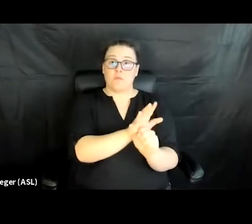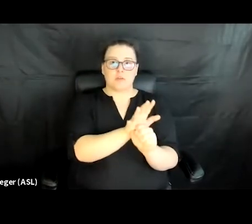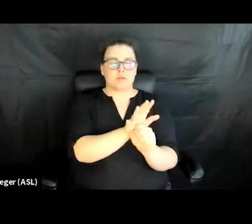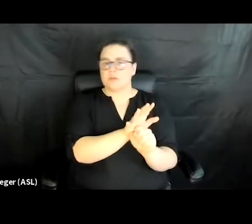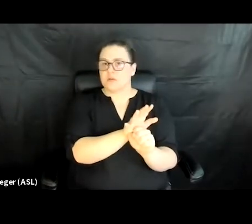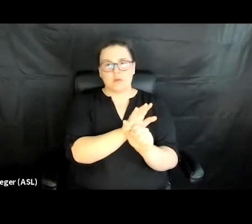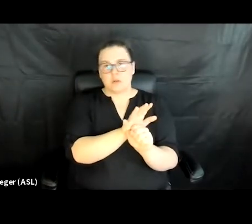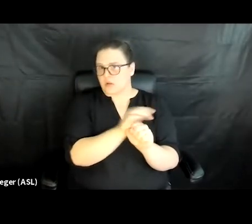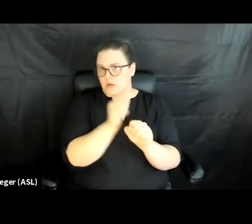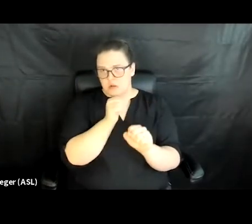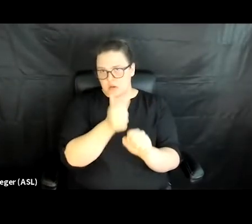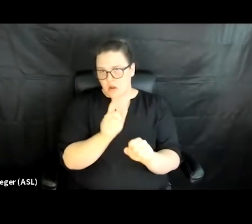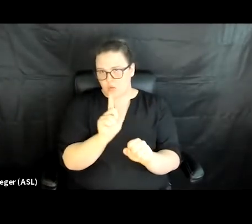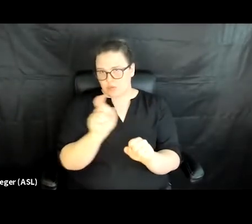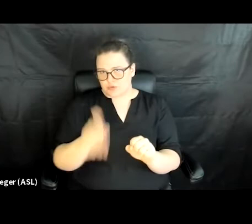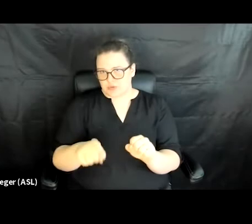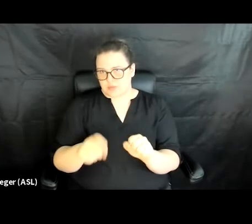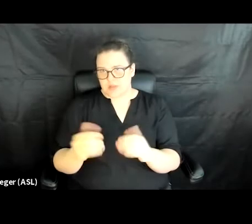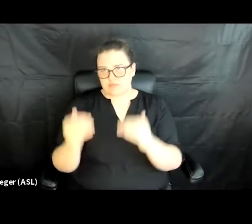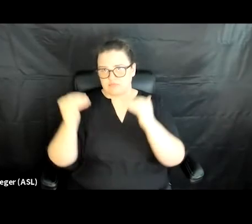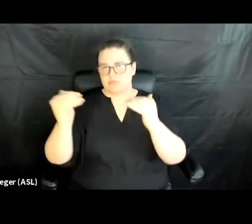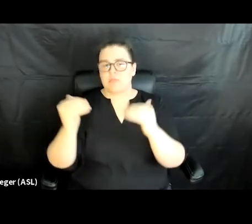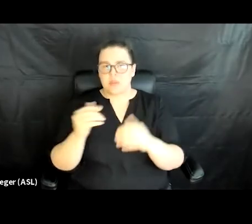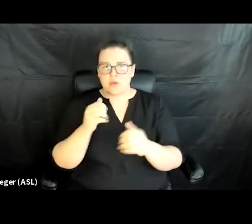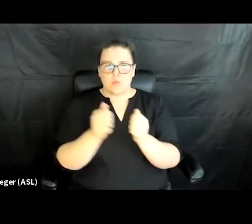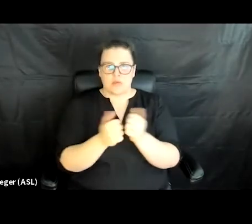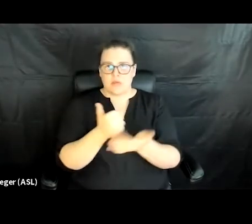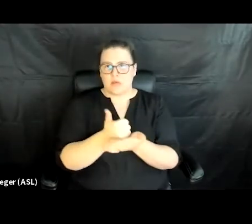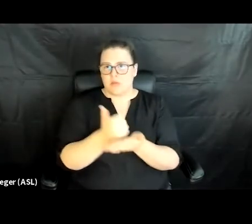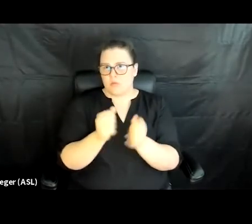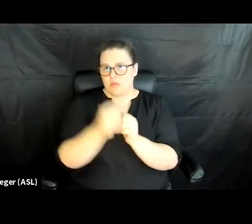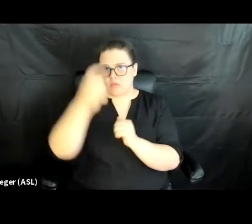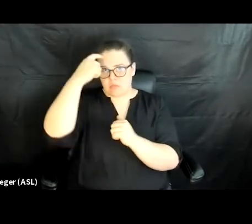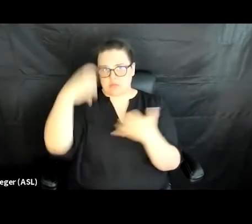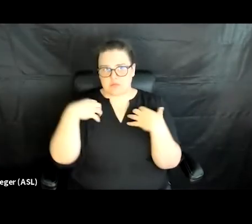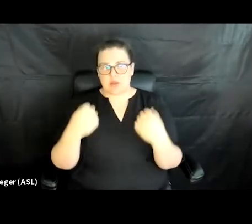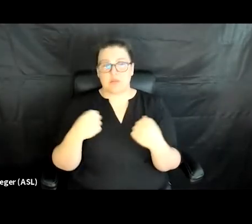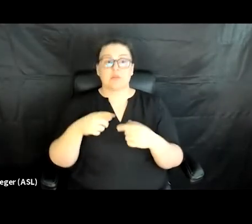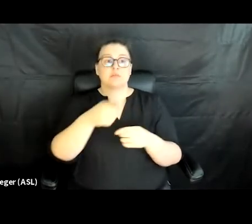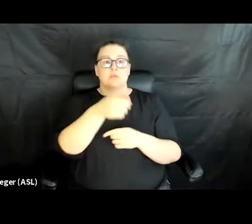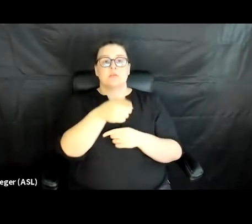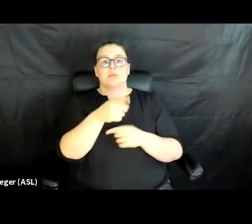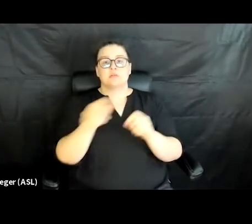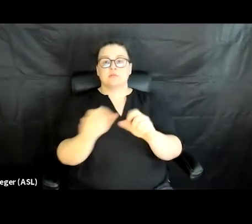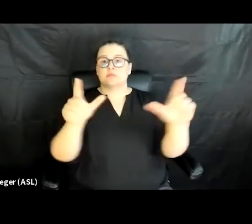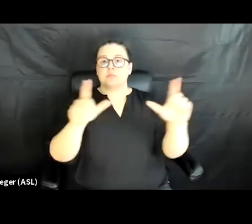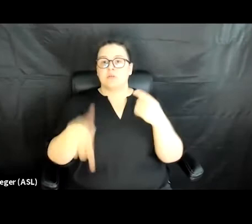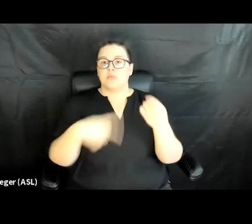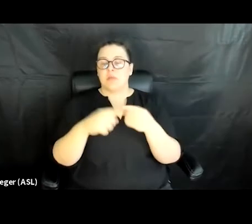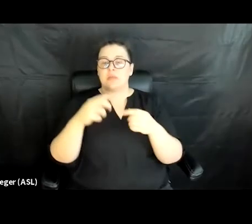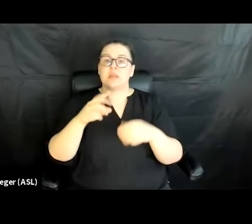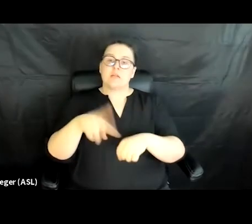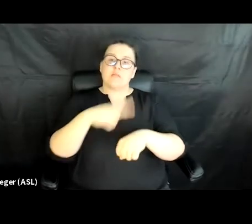have been on delivering services to people with mental health care needs. So this was looking at the National Health Interview